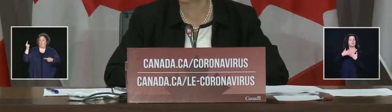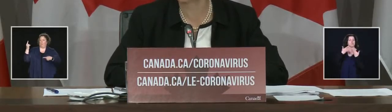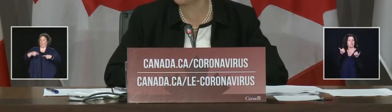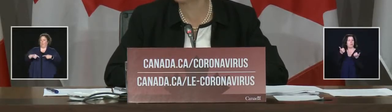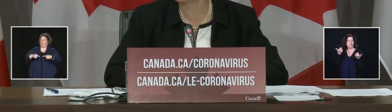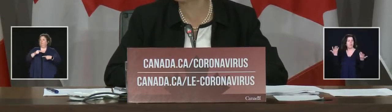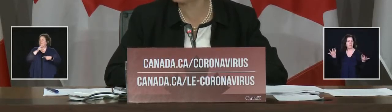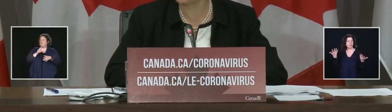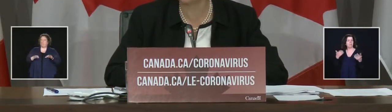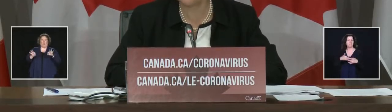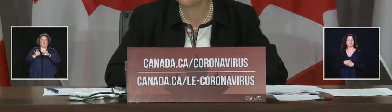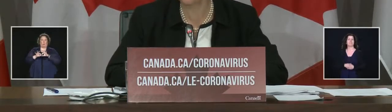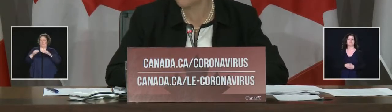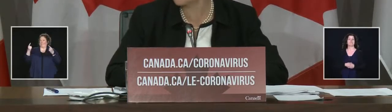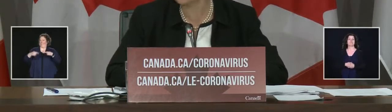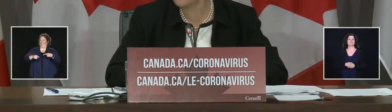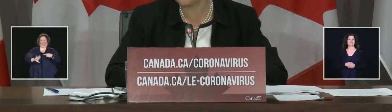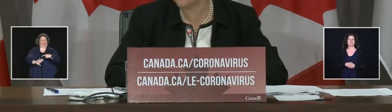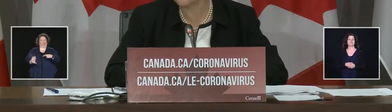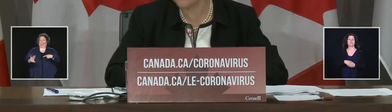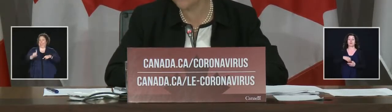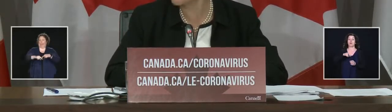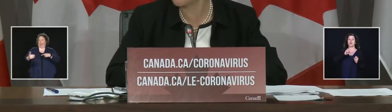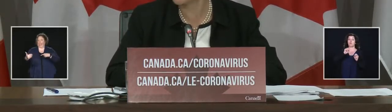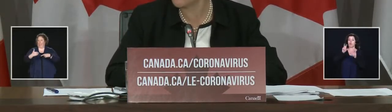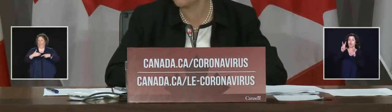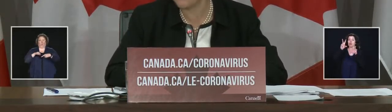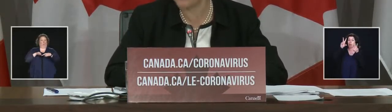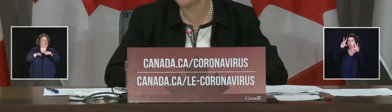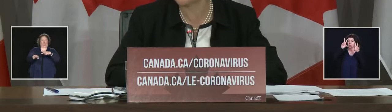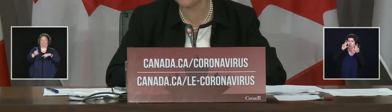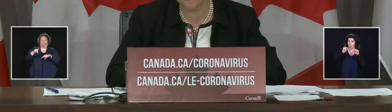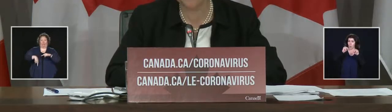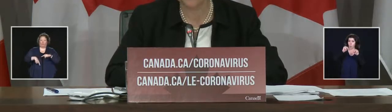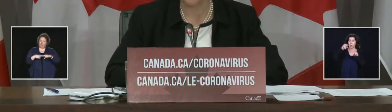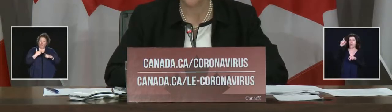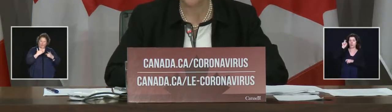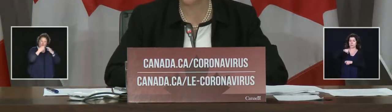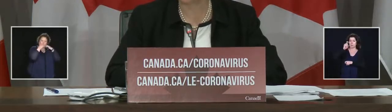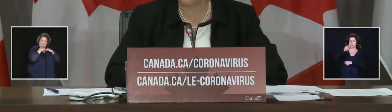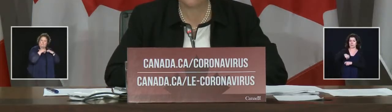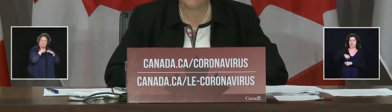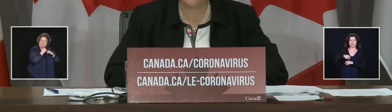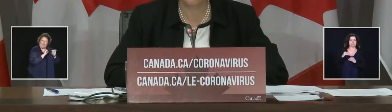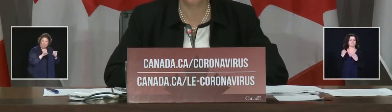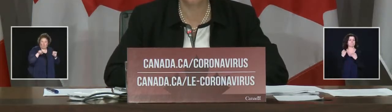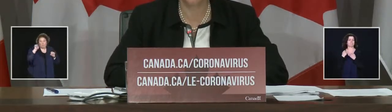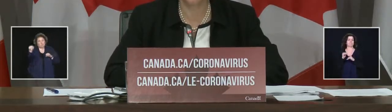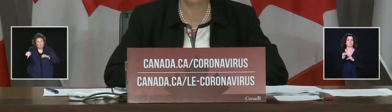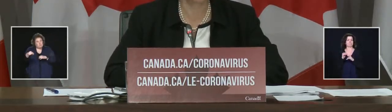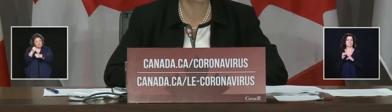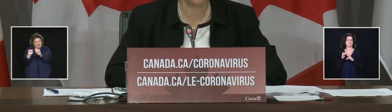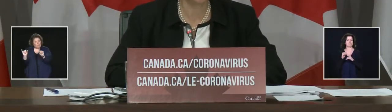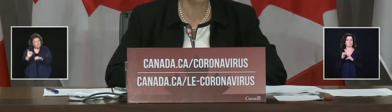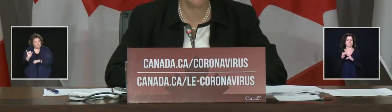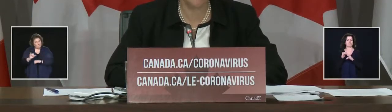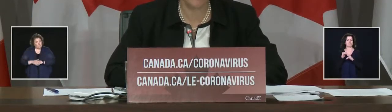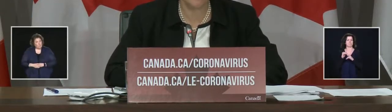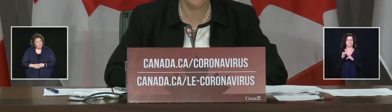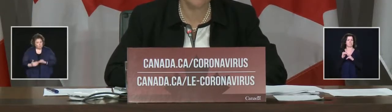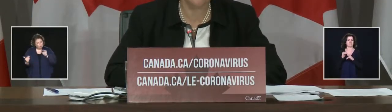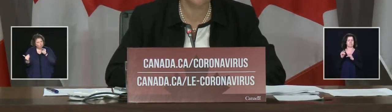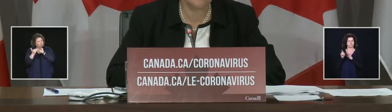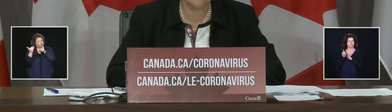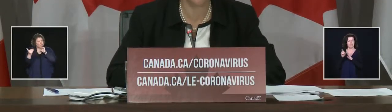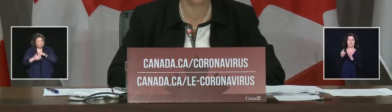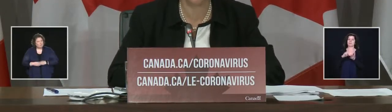and that is keeping Canadians safe, and it is also keeping our American neighbors safe. At the same time, and this is equally